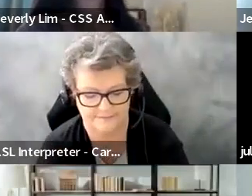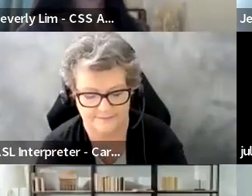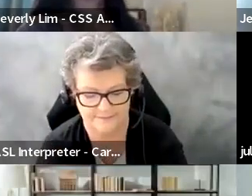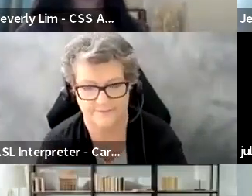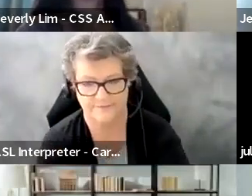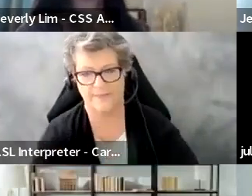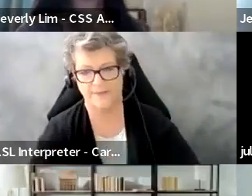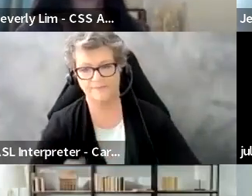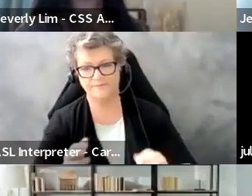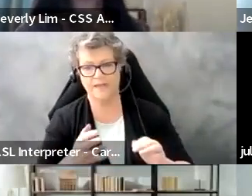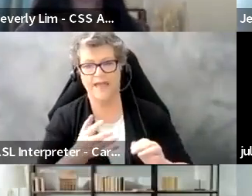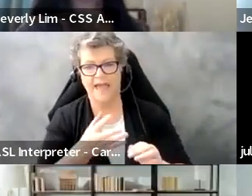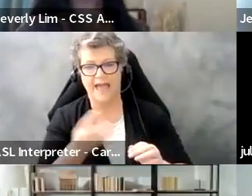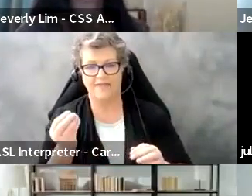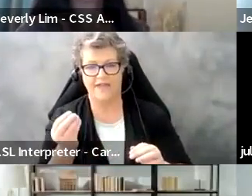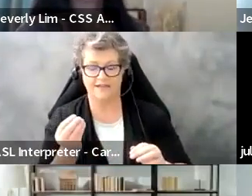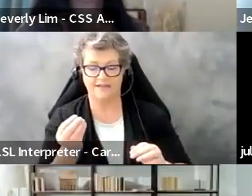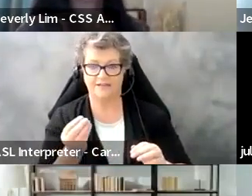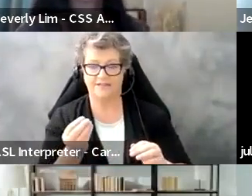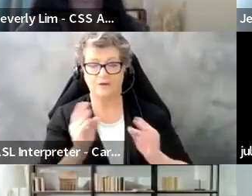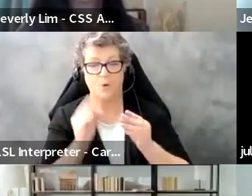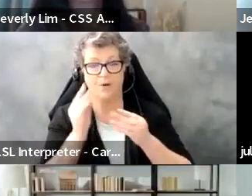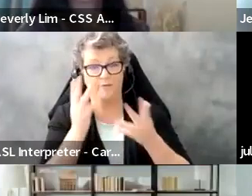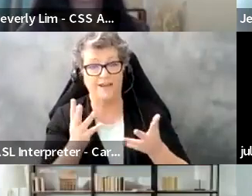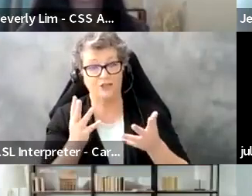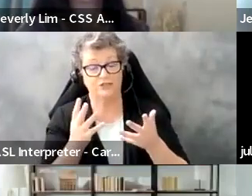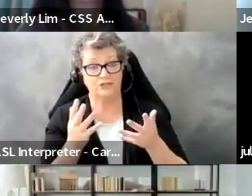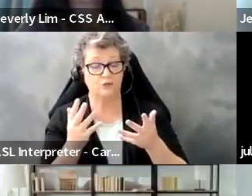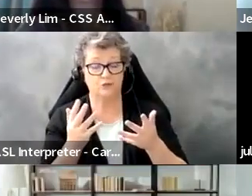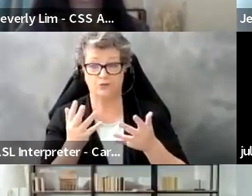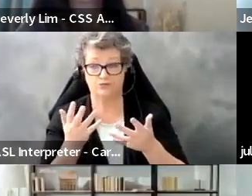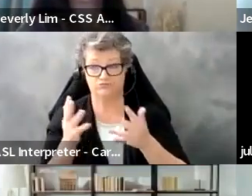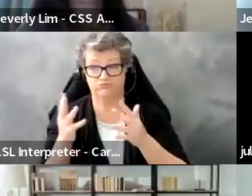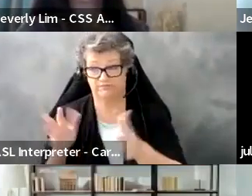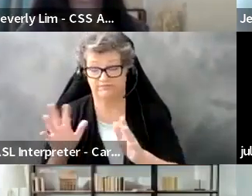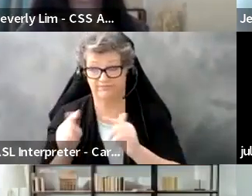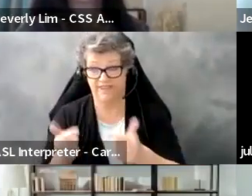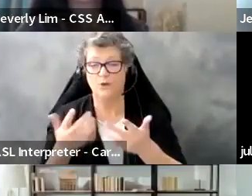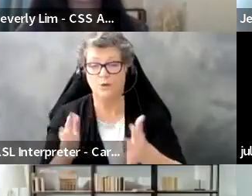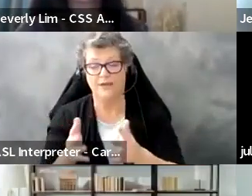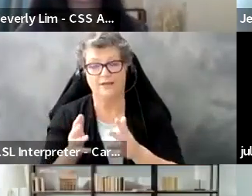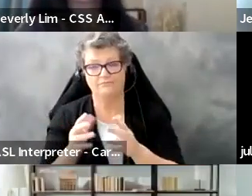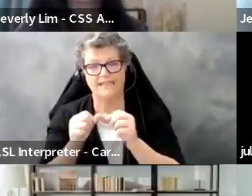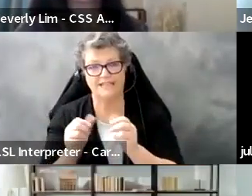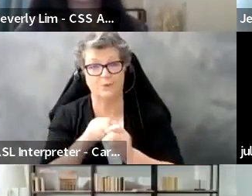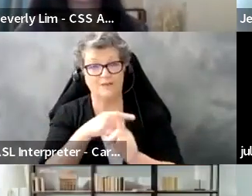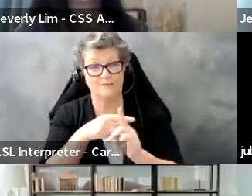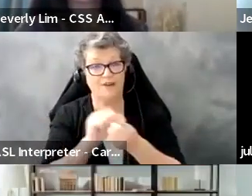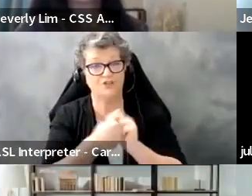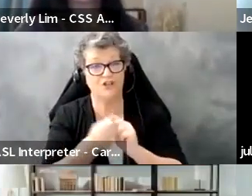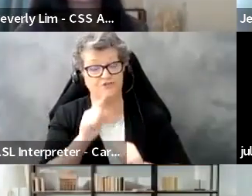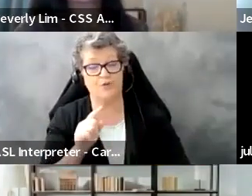After that, I guess there'll be more information to follow as we continue on with this positive change for the regional